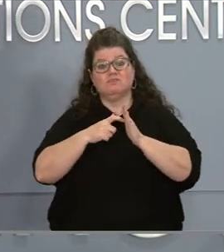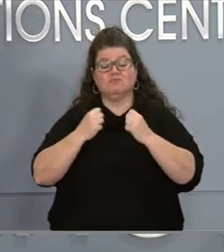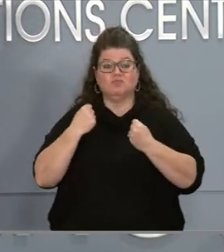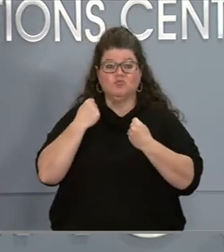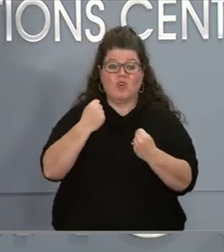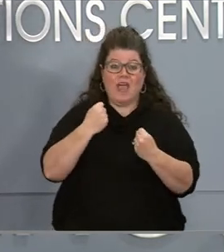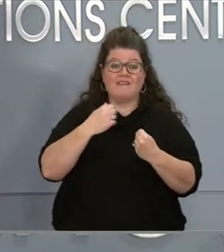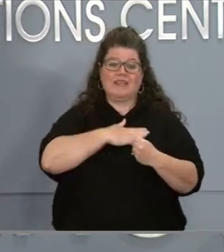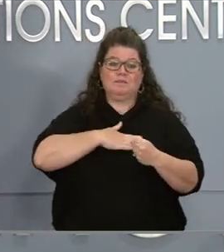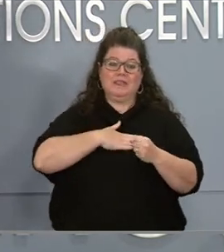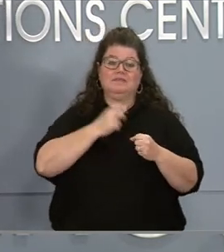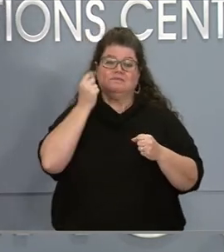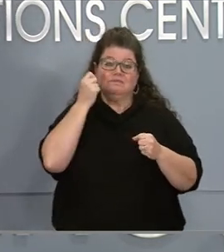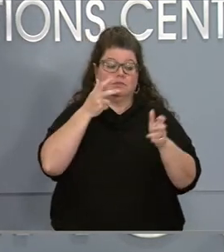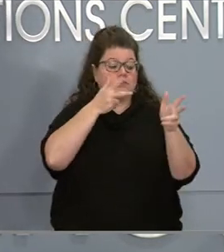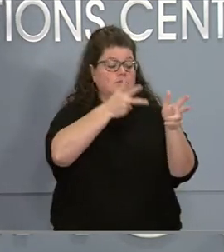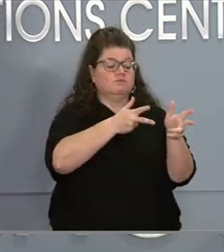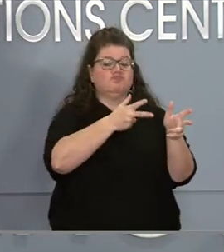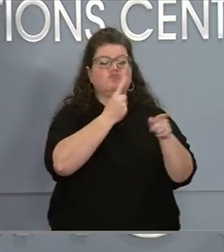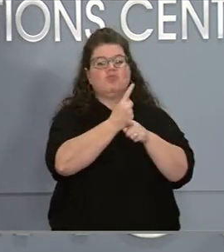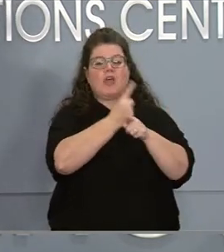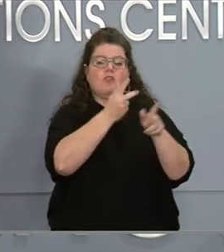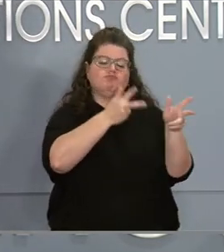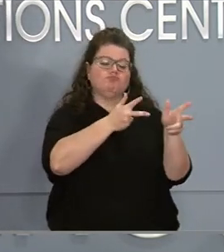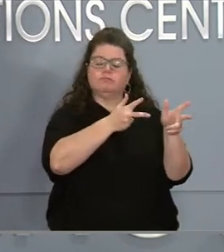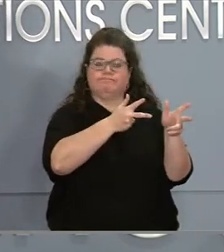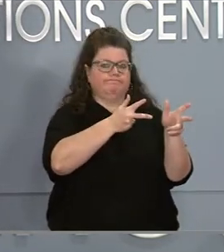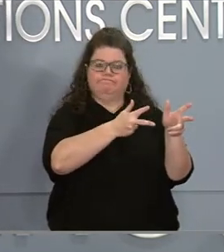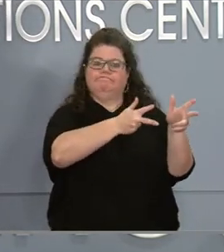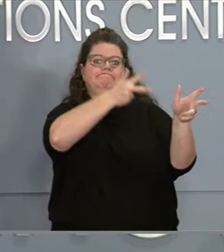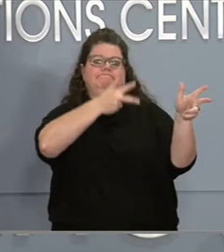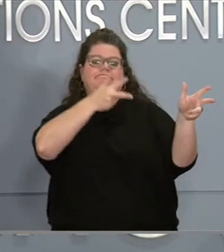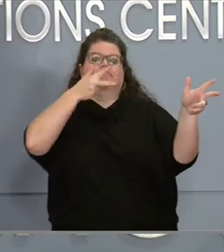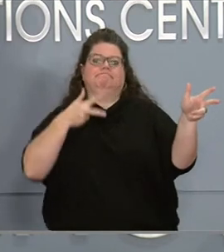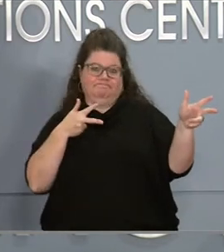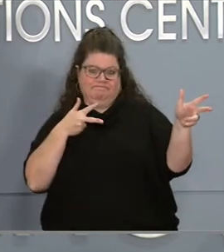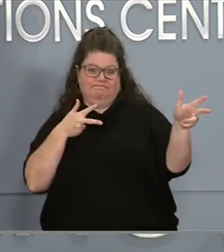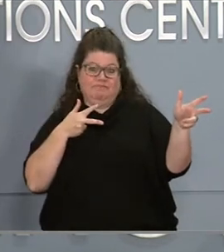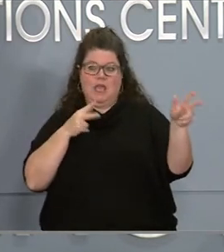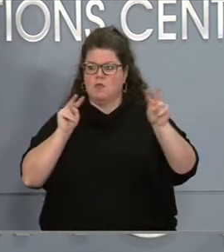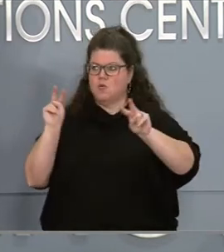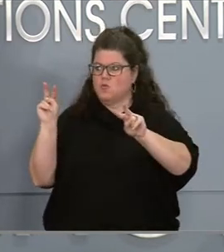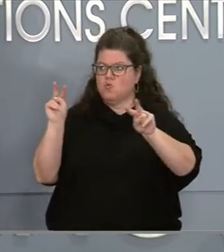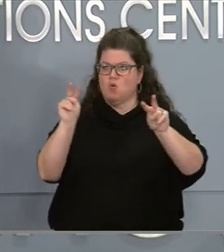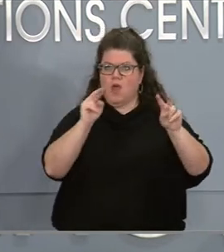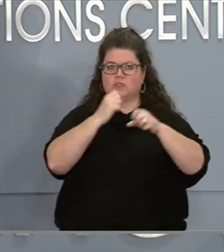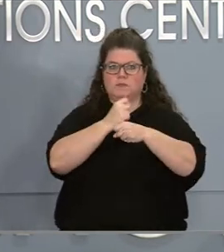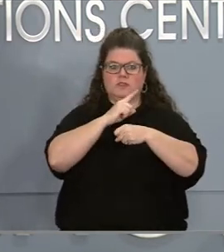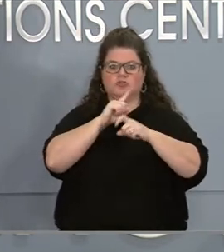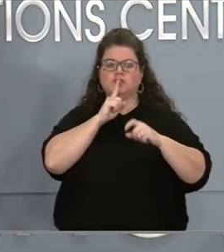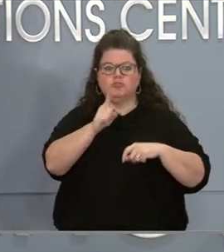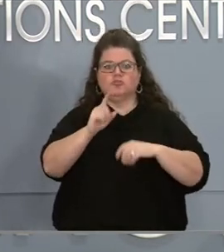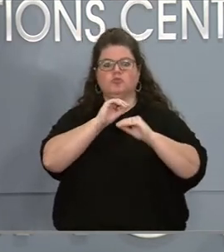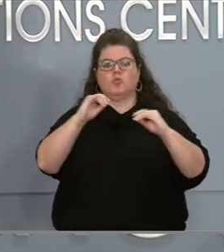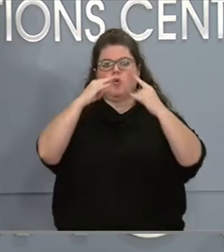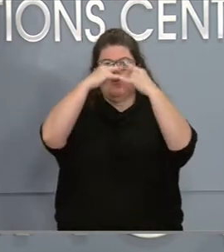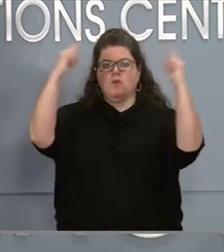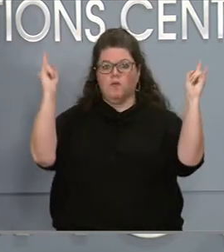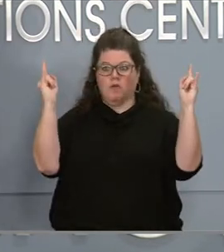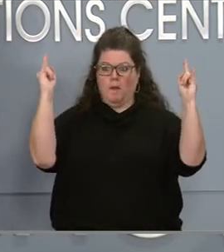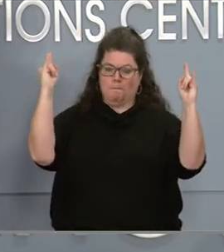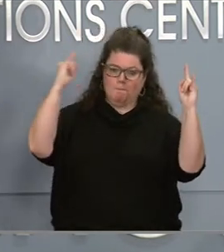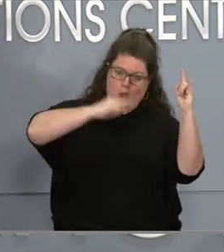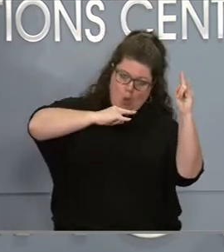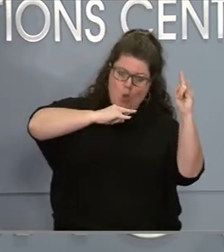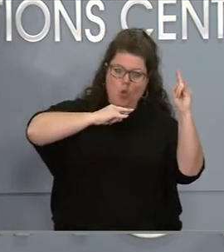you increase your following distance, monitor your speed, and be alert for downed trees and power lines in the roadway. Emergency